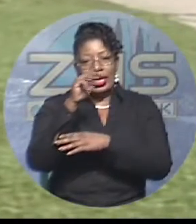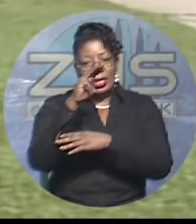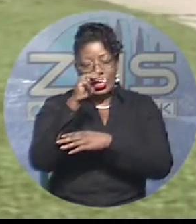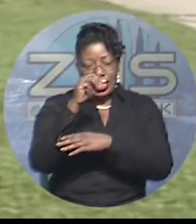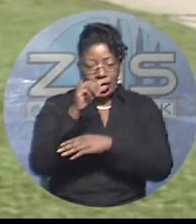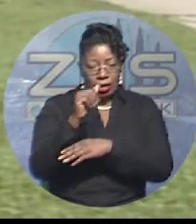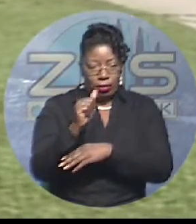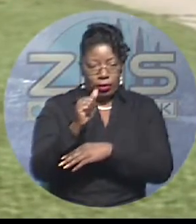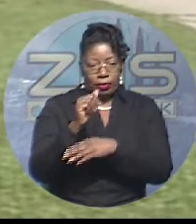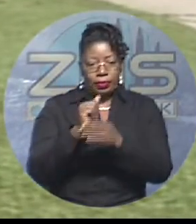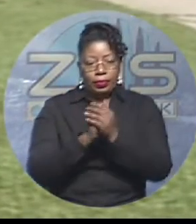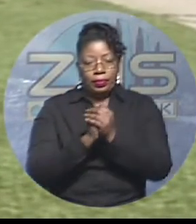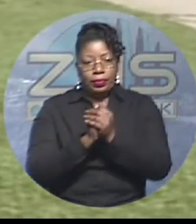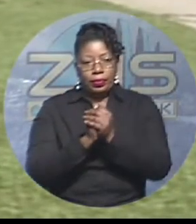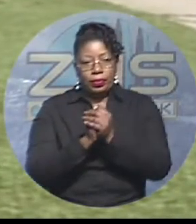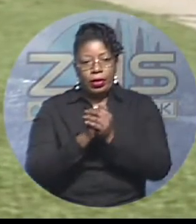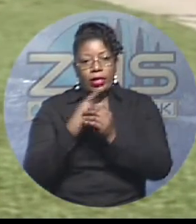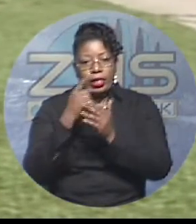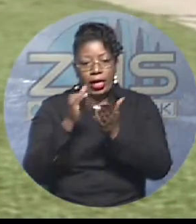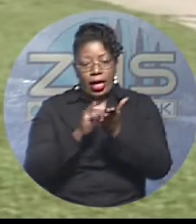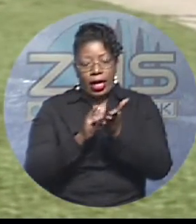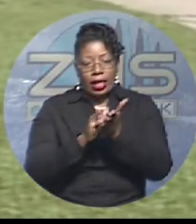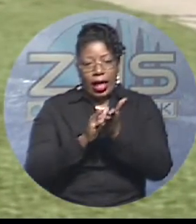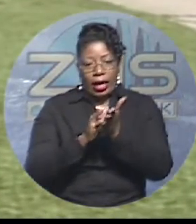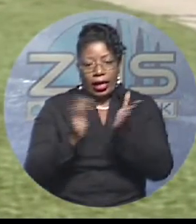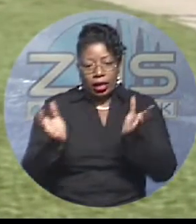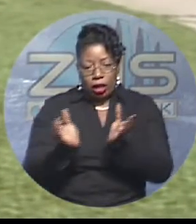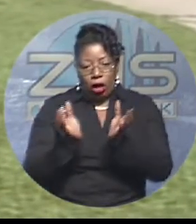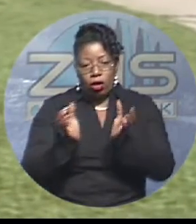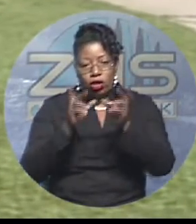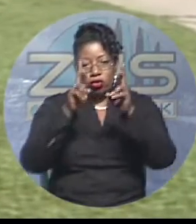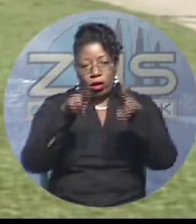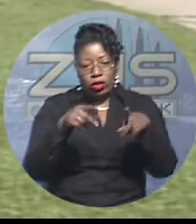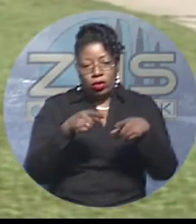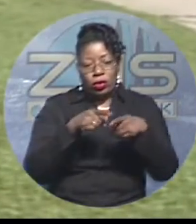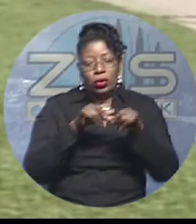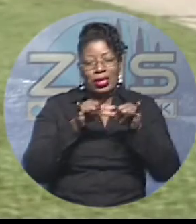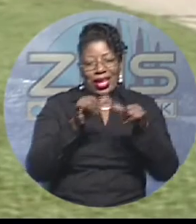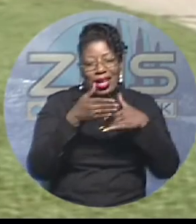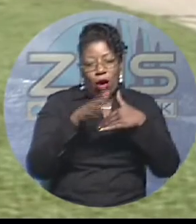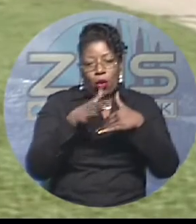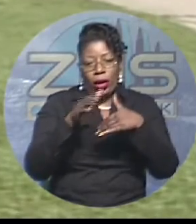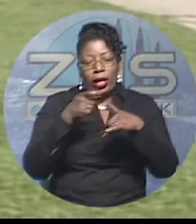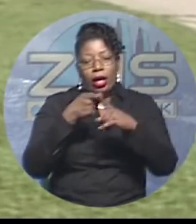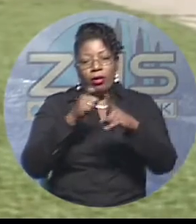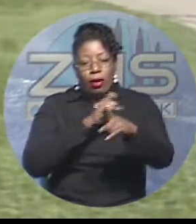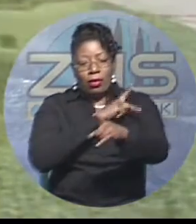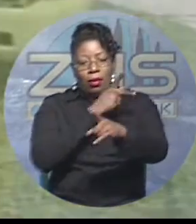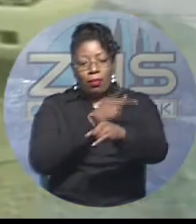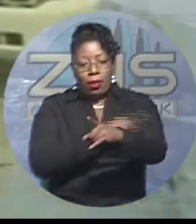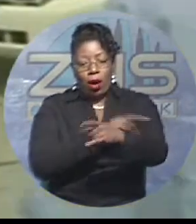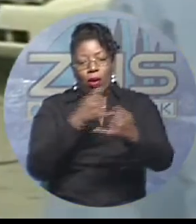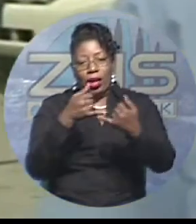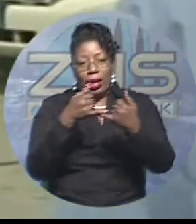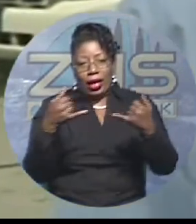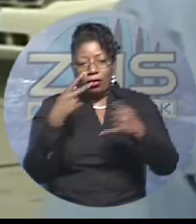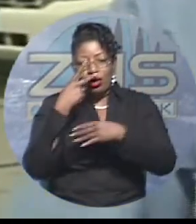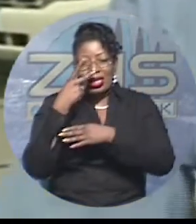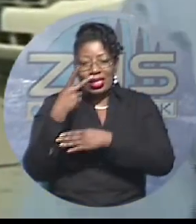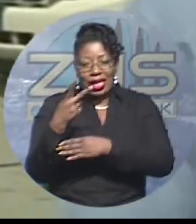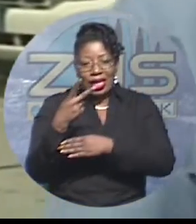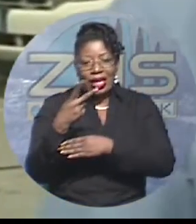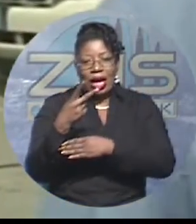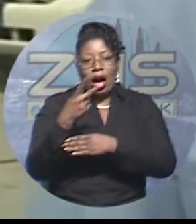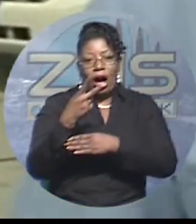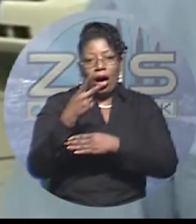some disaster. But in the interim, she's urging all residents to stay away from power lines. If you see a down power line, don't try to remove